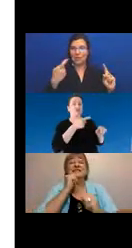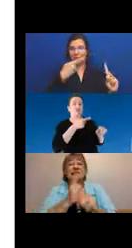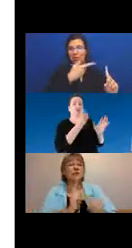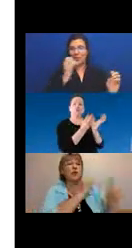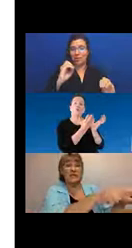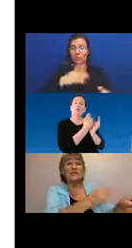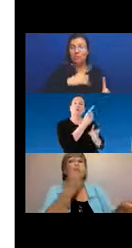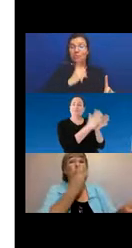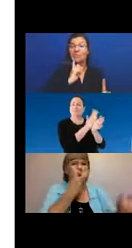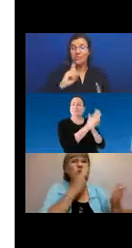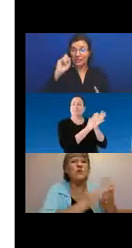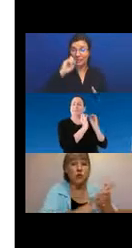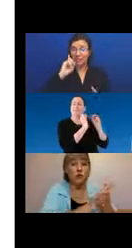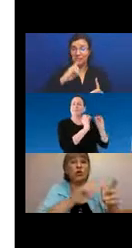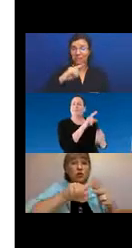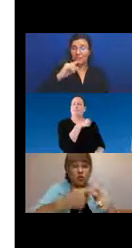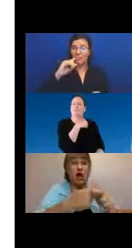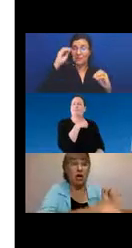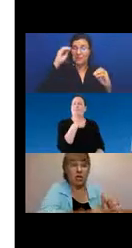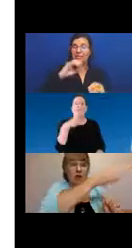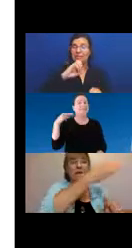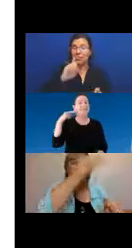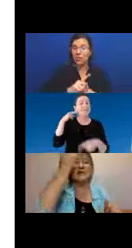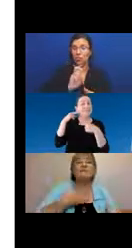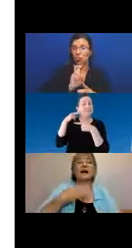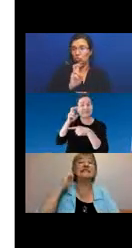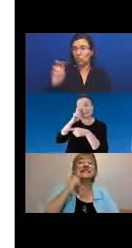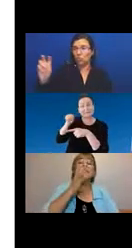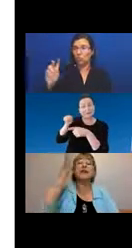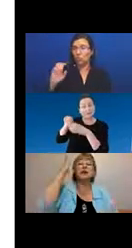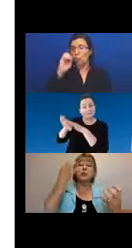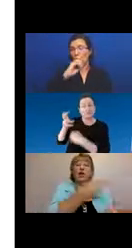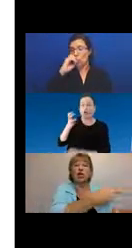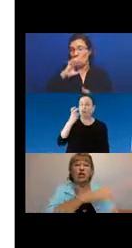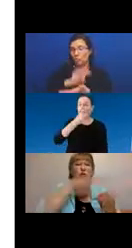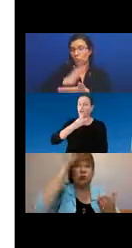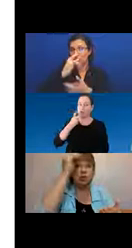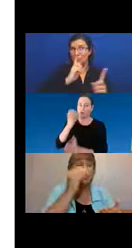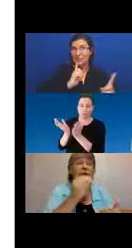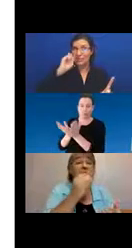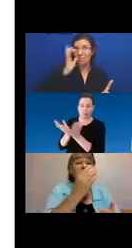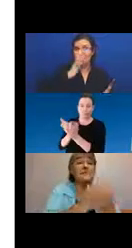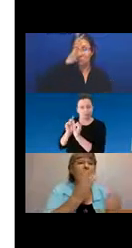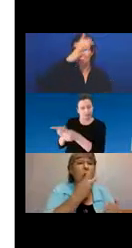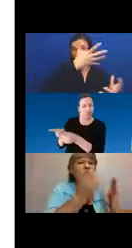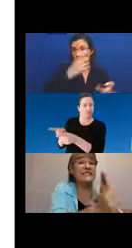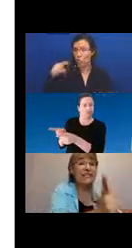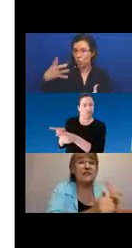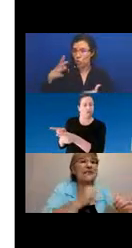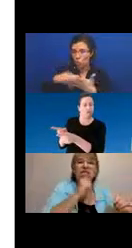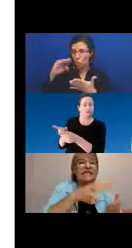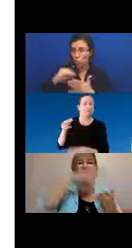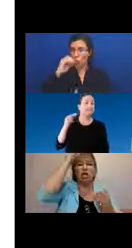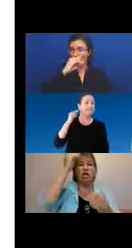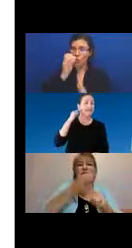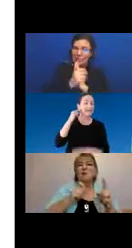deaf sister went to oral school to start because my deaf parents wanted her to learn some oral skills